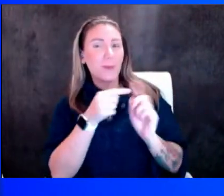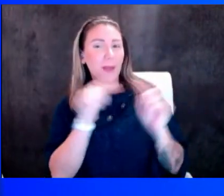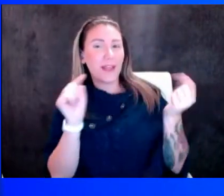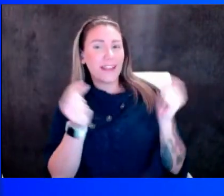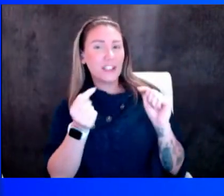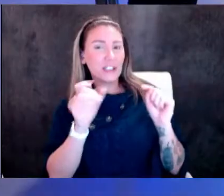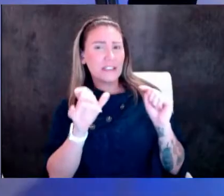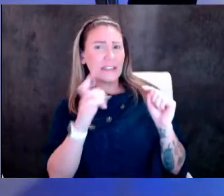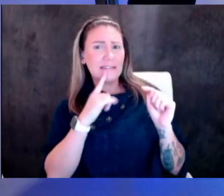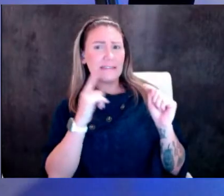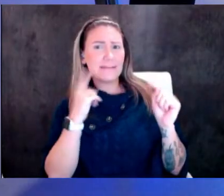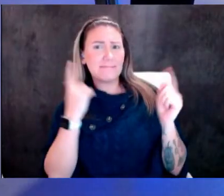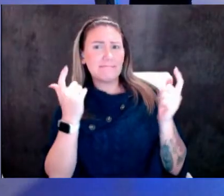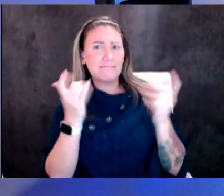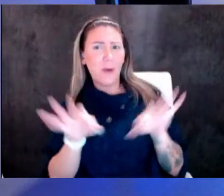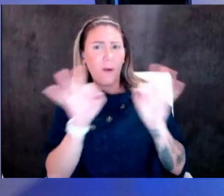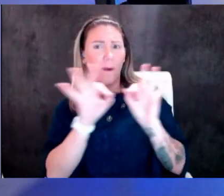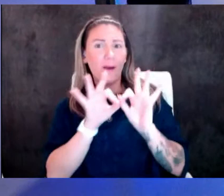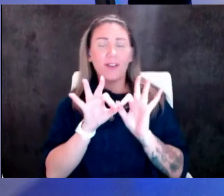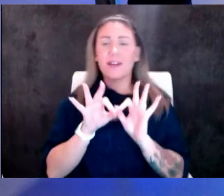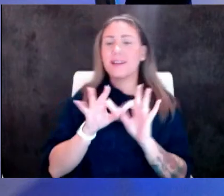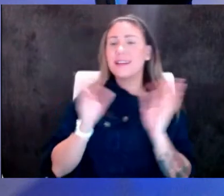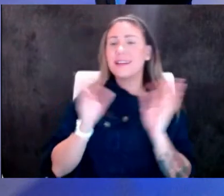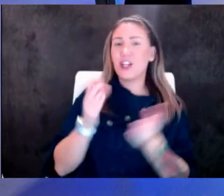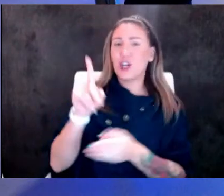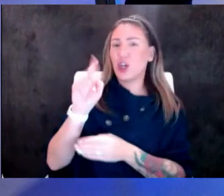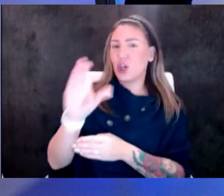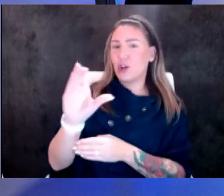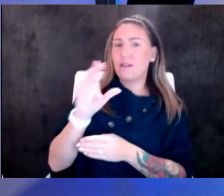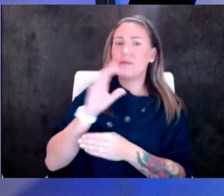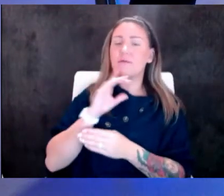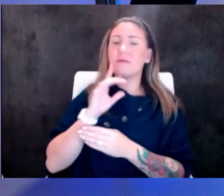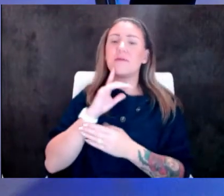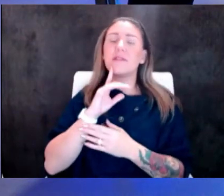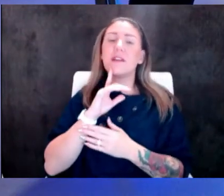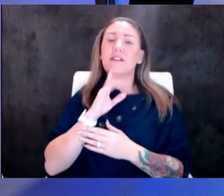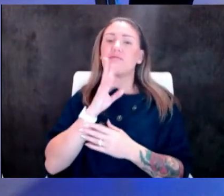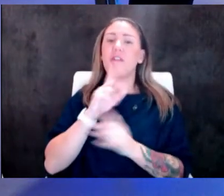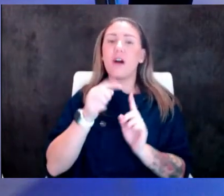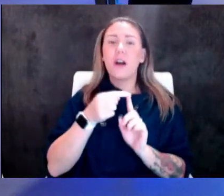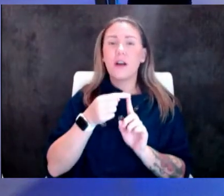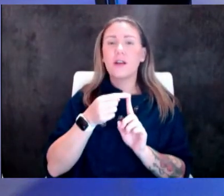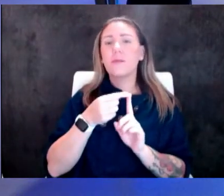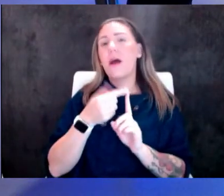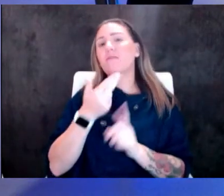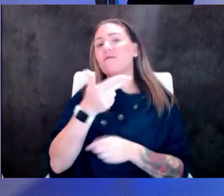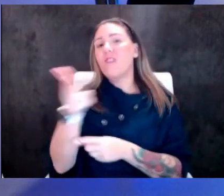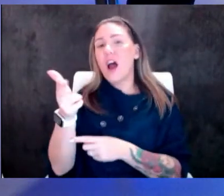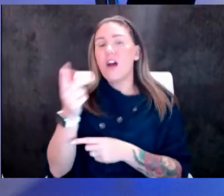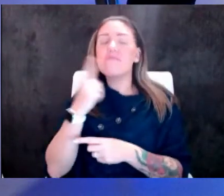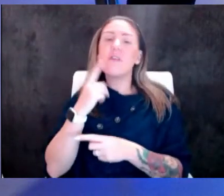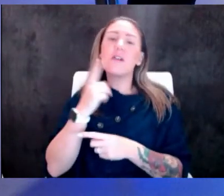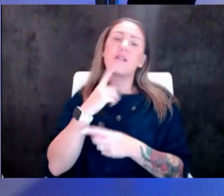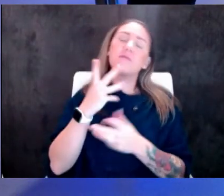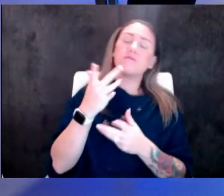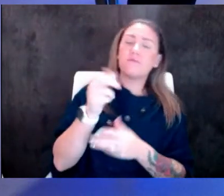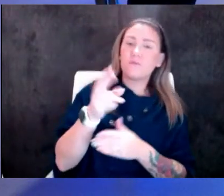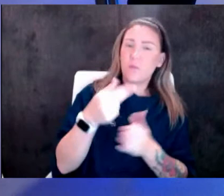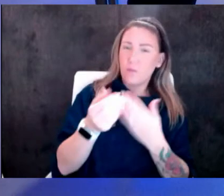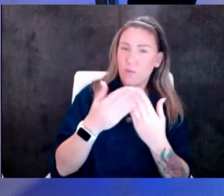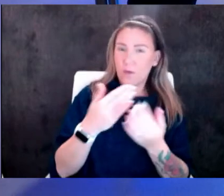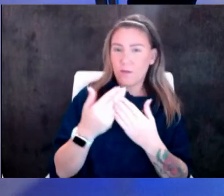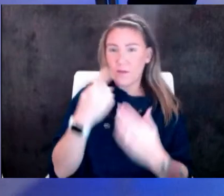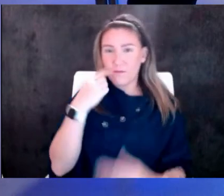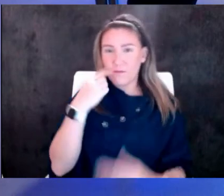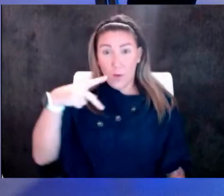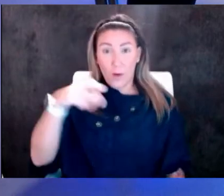here in Kansas City, we're going to talk a lot about firearm and home safety, like chairs turning over and letting children climb on countertops for Pop-Tarts. There's a lot of